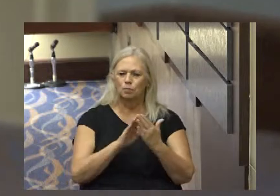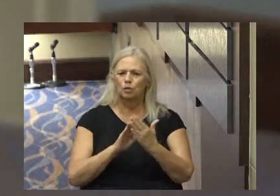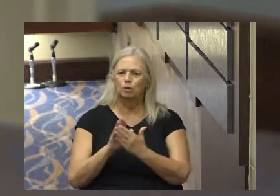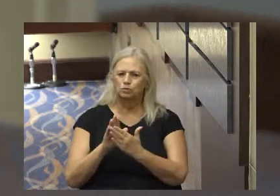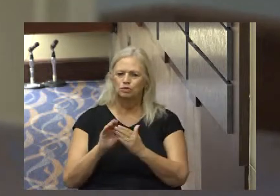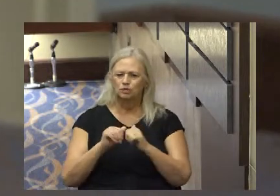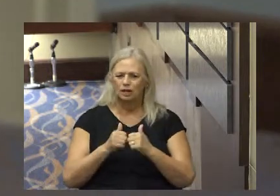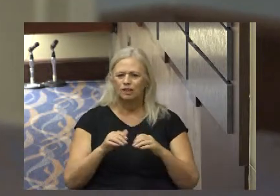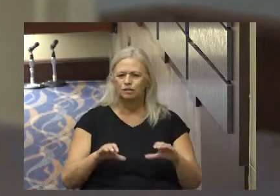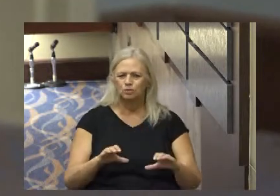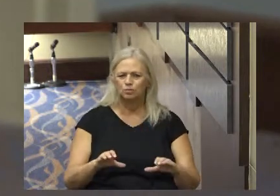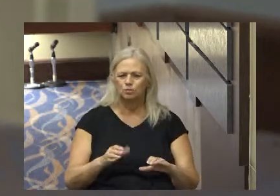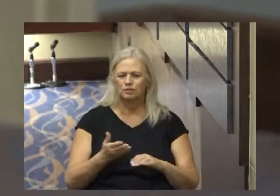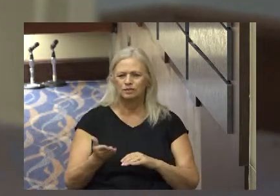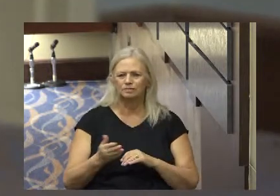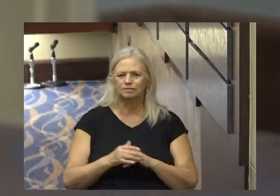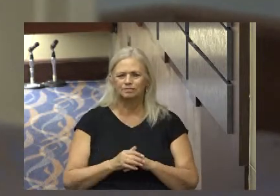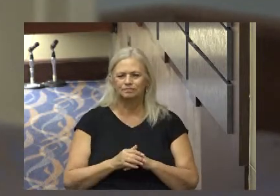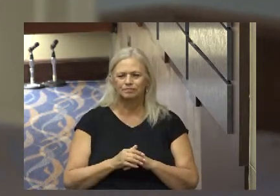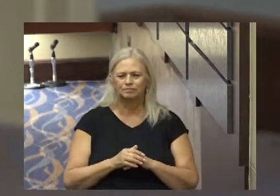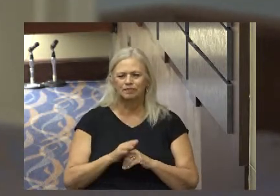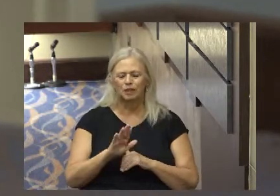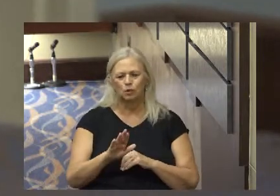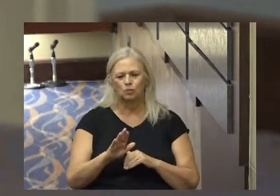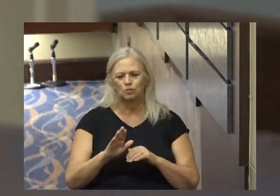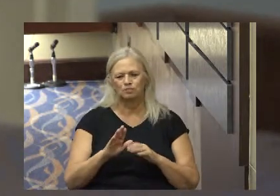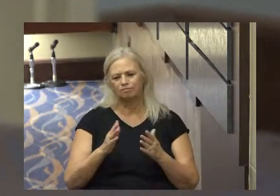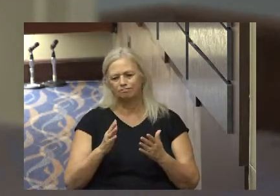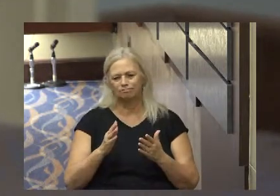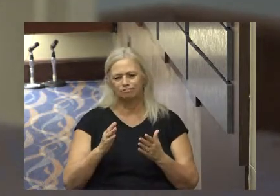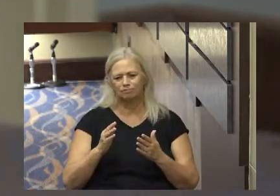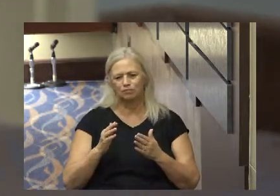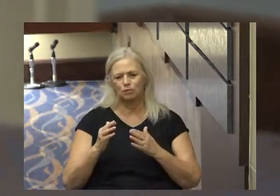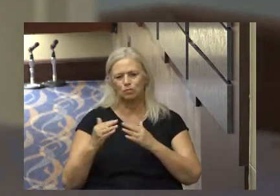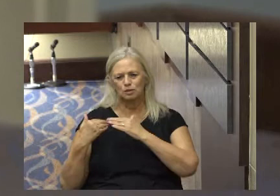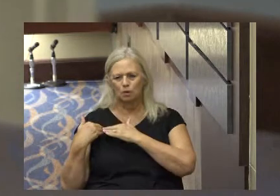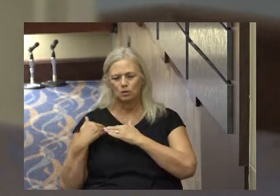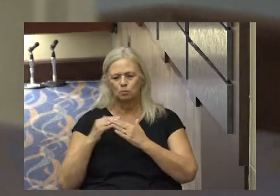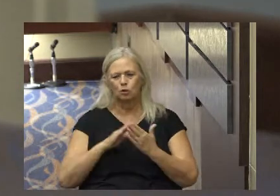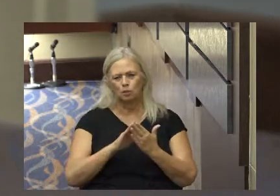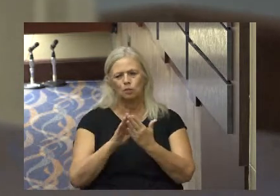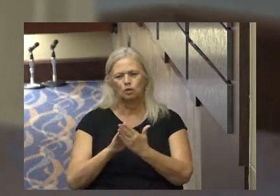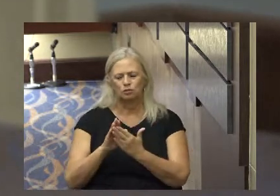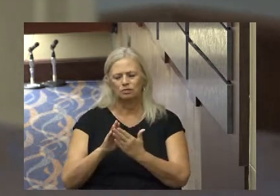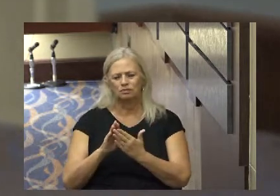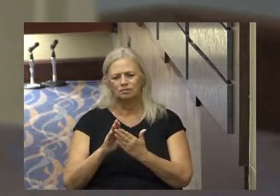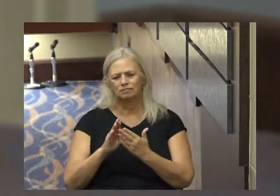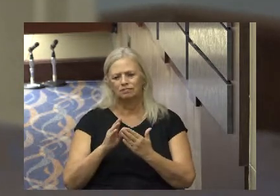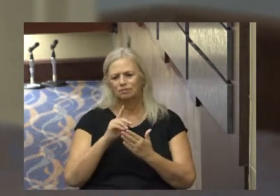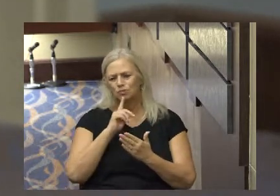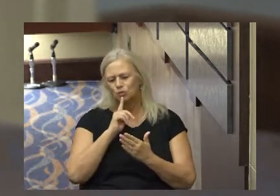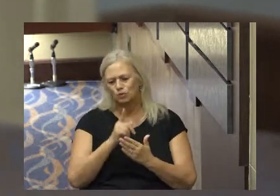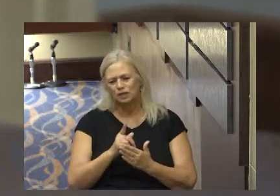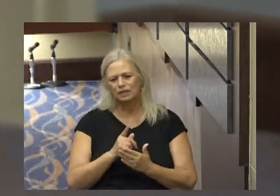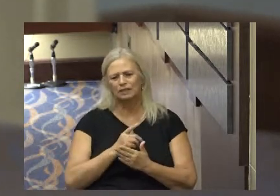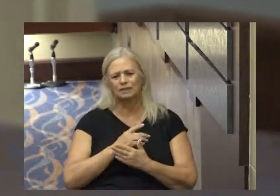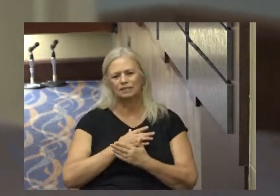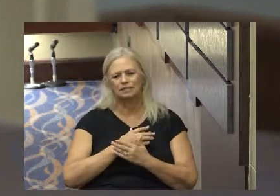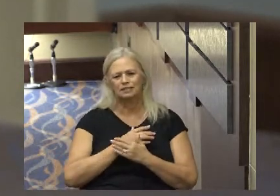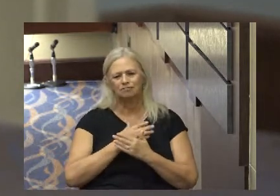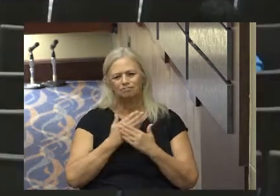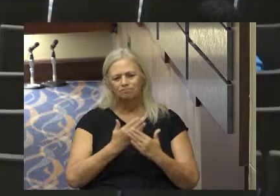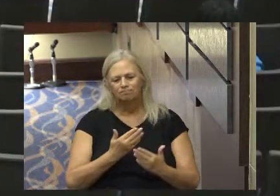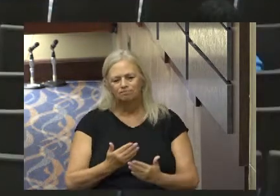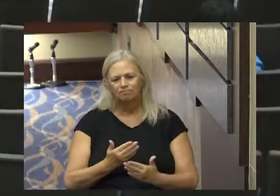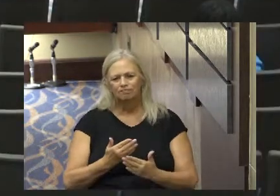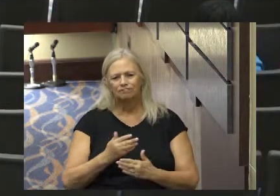similarly creative but responsible approaches to local governance. And so greatly appreciate your wise